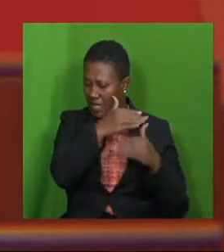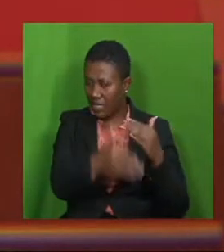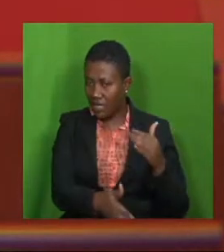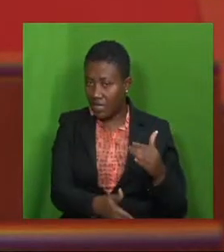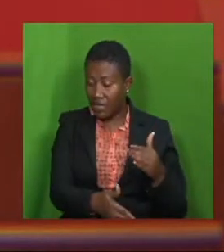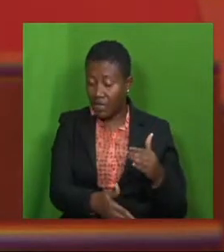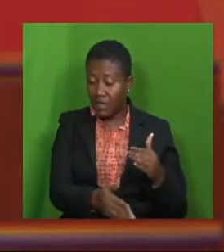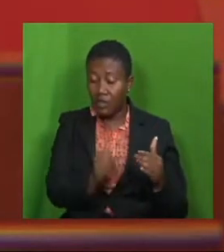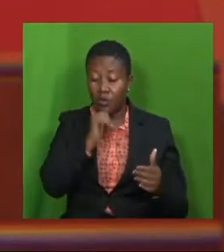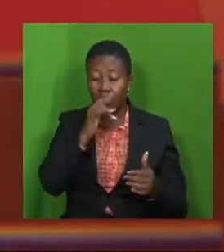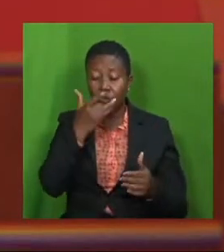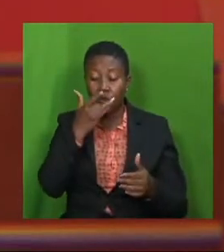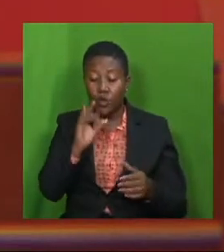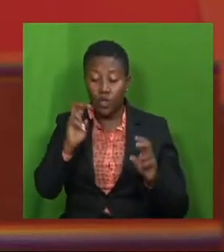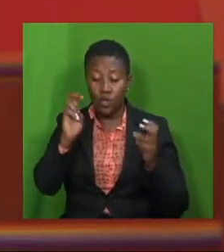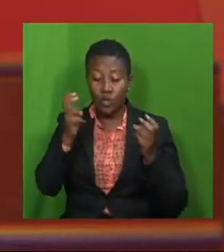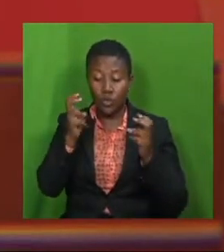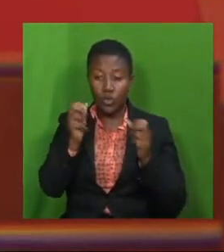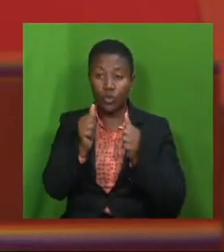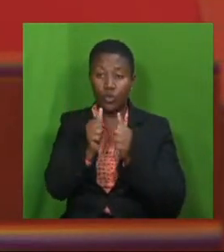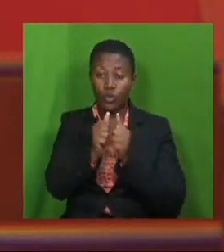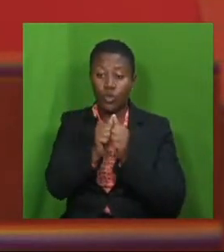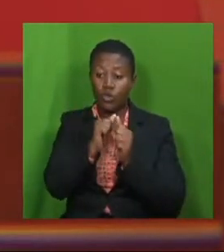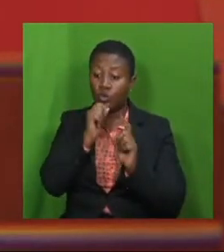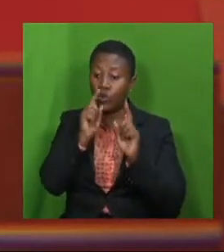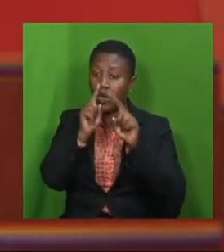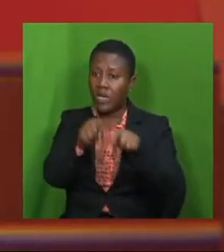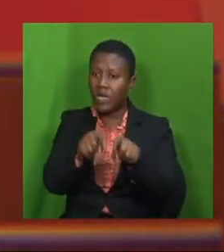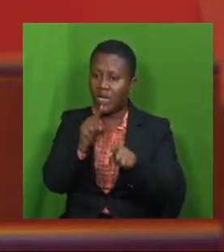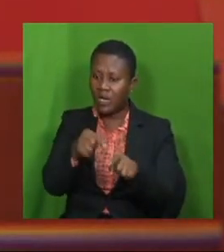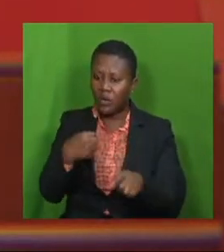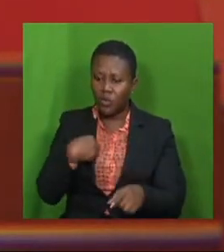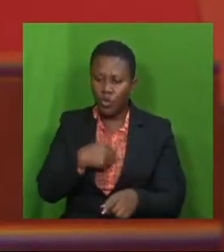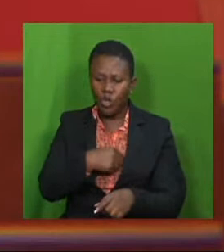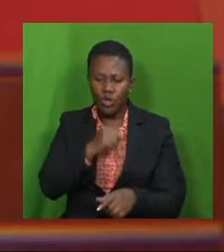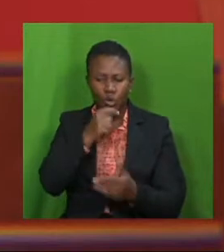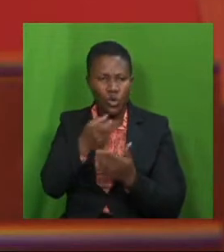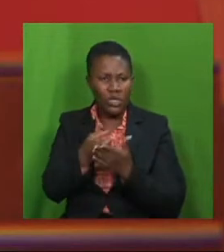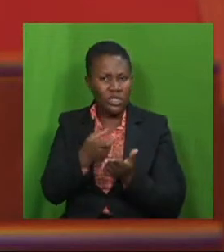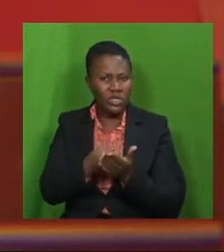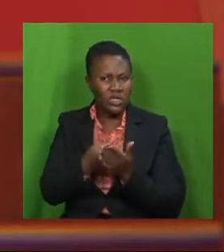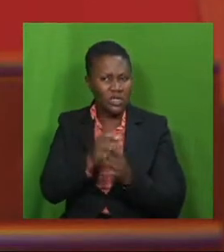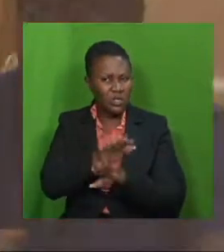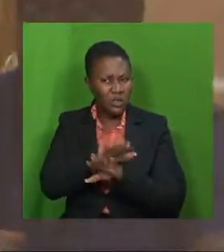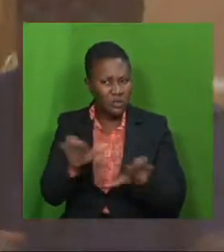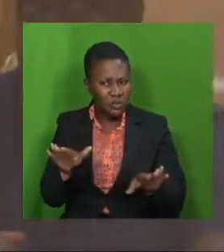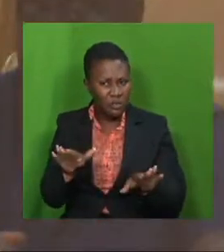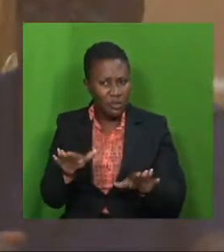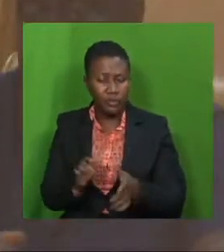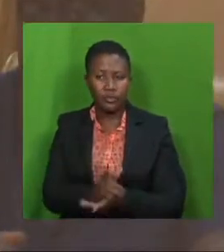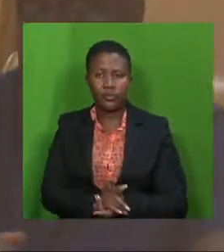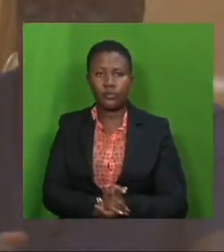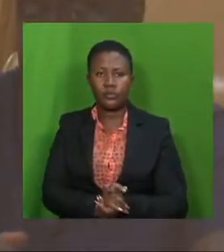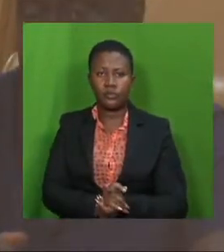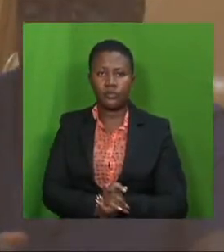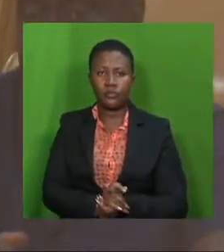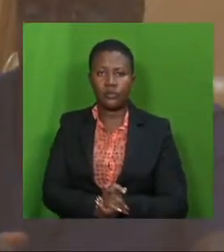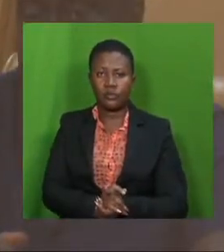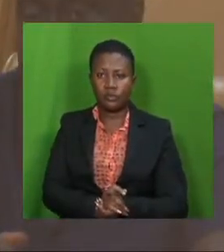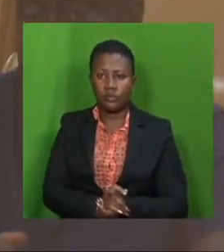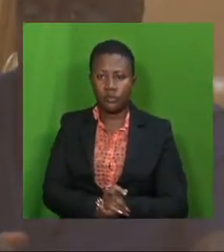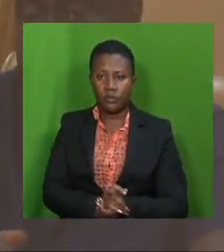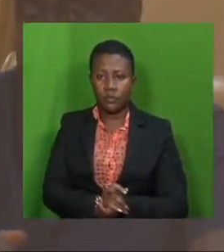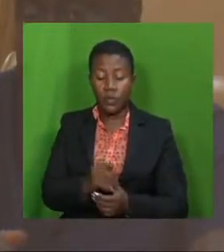issue of absenteeism was not addressed in any of the 3 meetings of that session. I